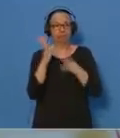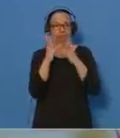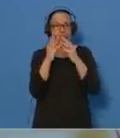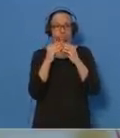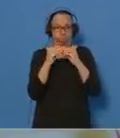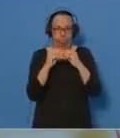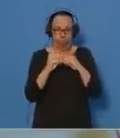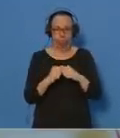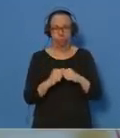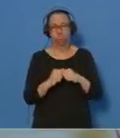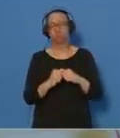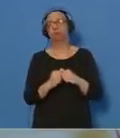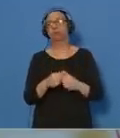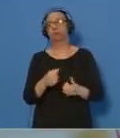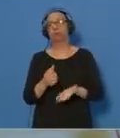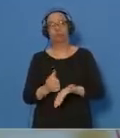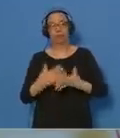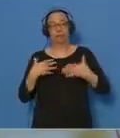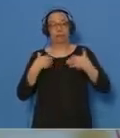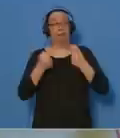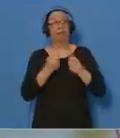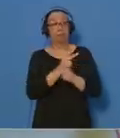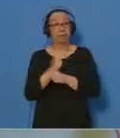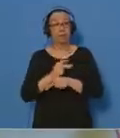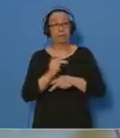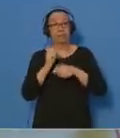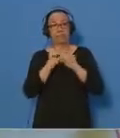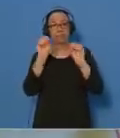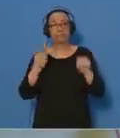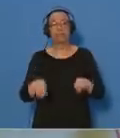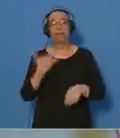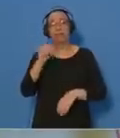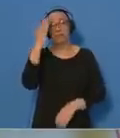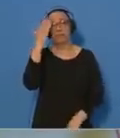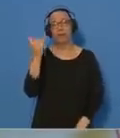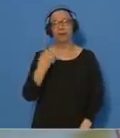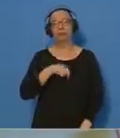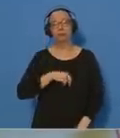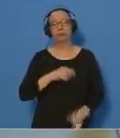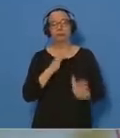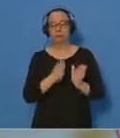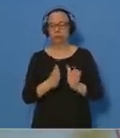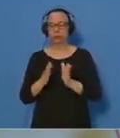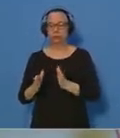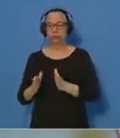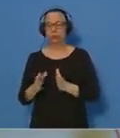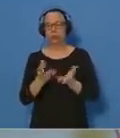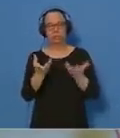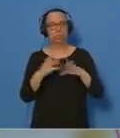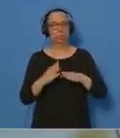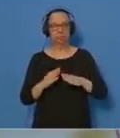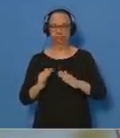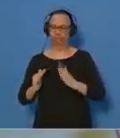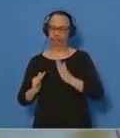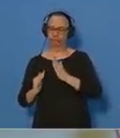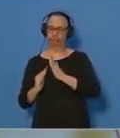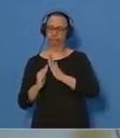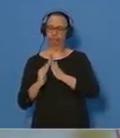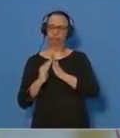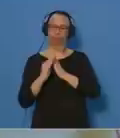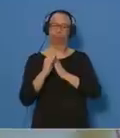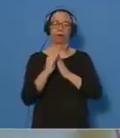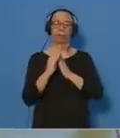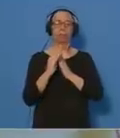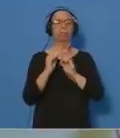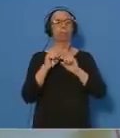system, which is why we are taking steps so that rather than seeing a surge, we can see something more like this insofar as the